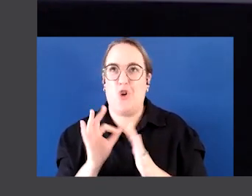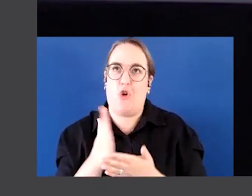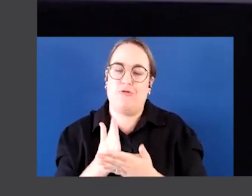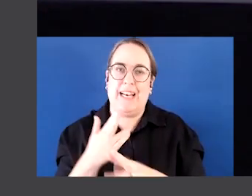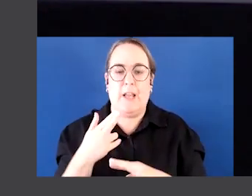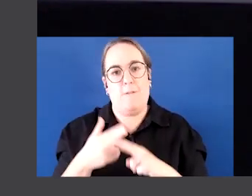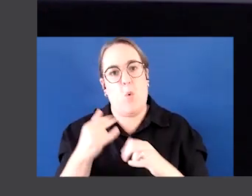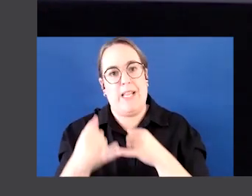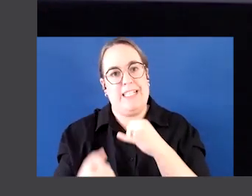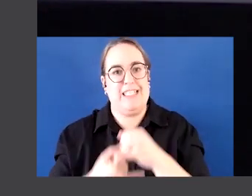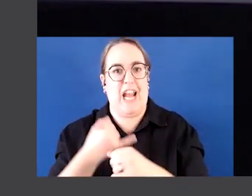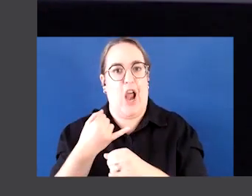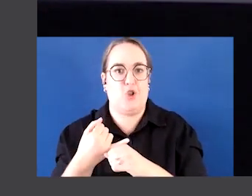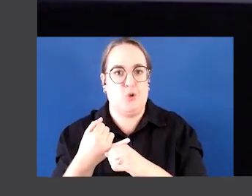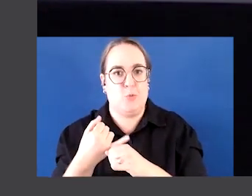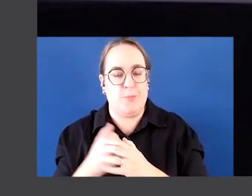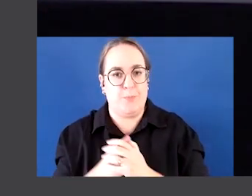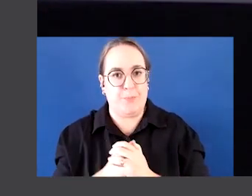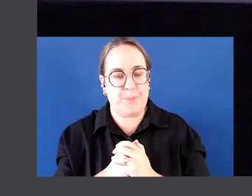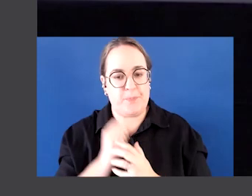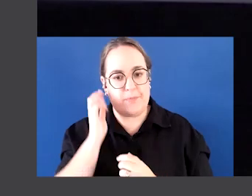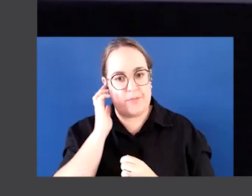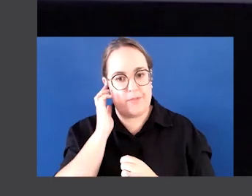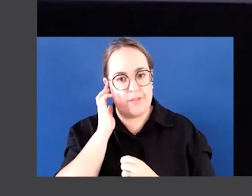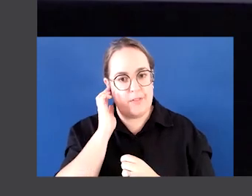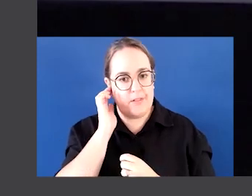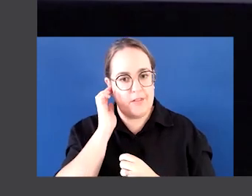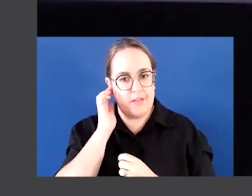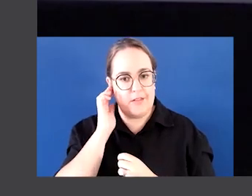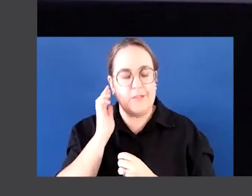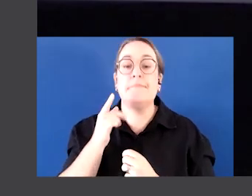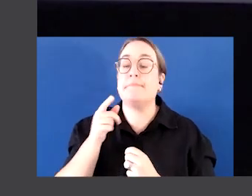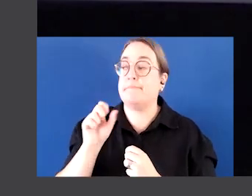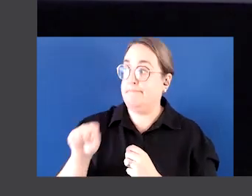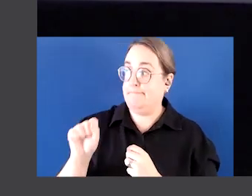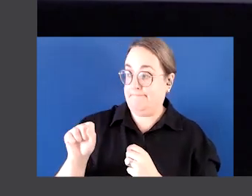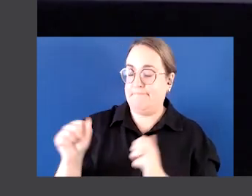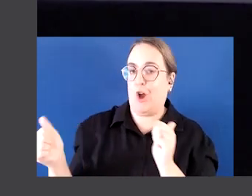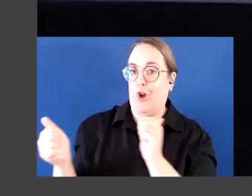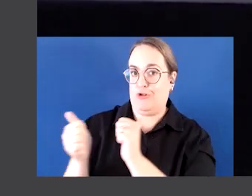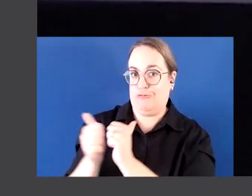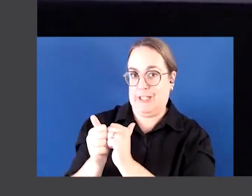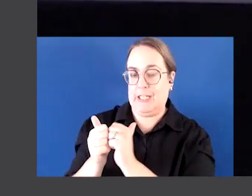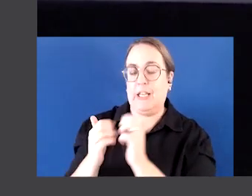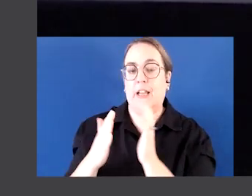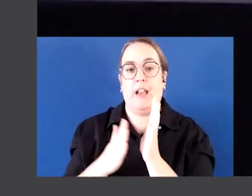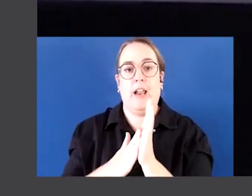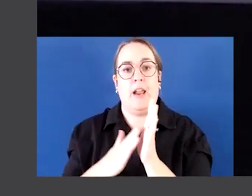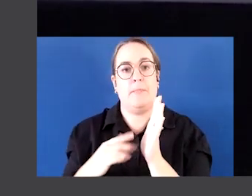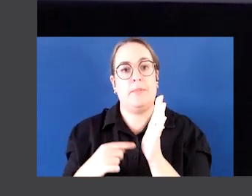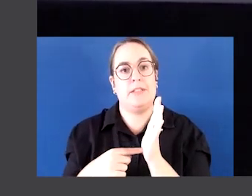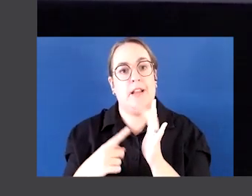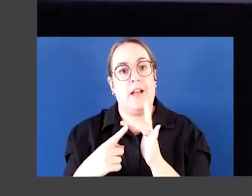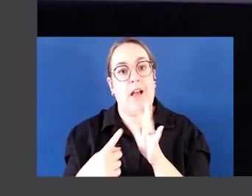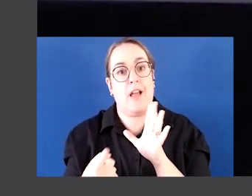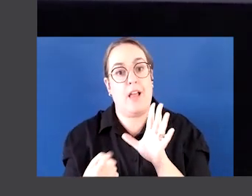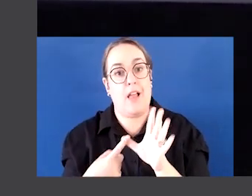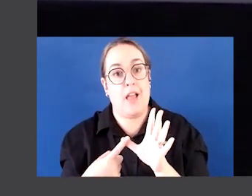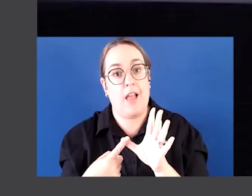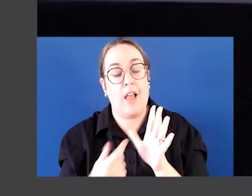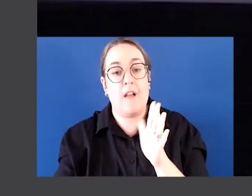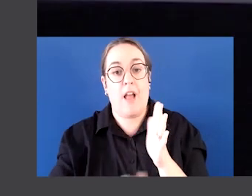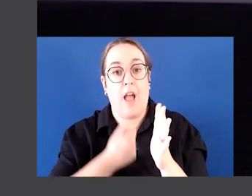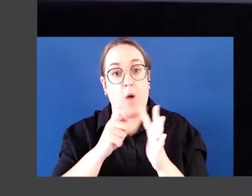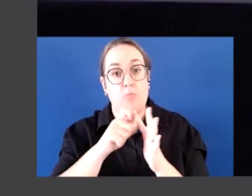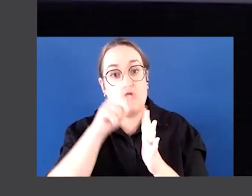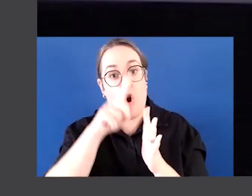interest. I think that's right, Dan. I agree. I think it's just important to note in the MTIA context as